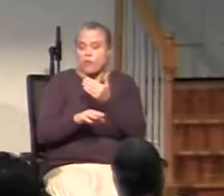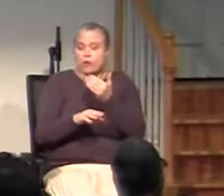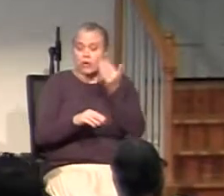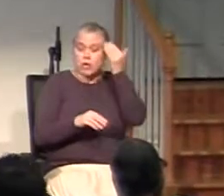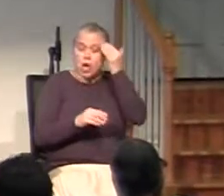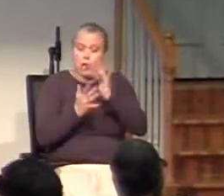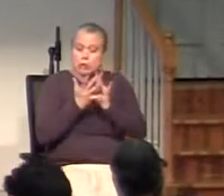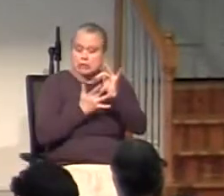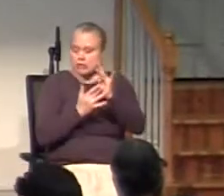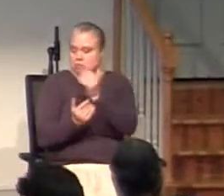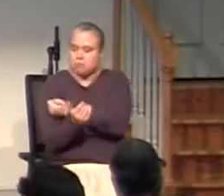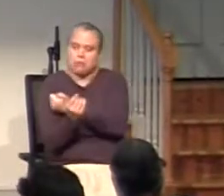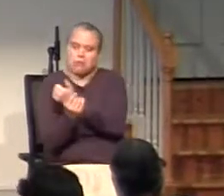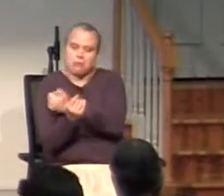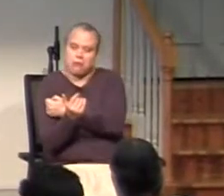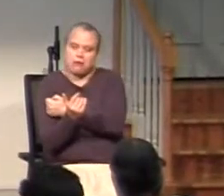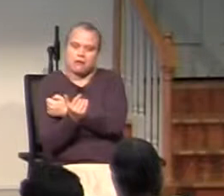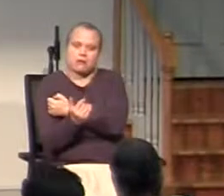And then he went back into it again.